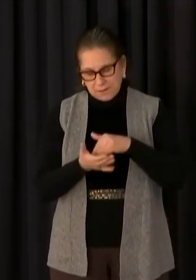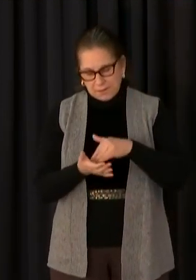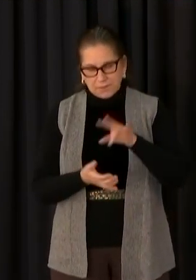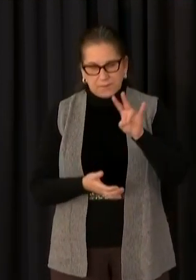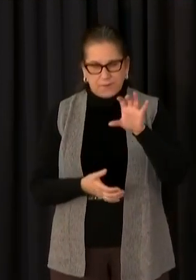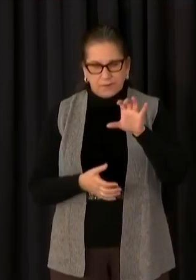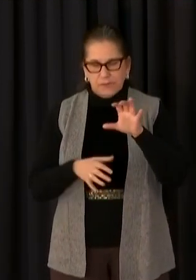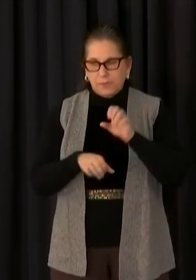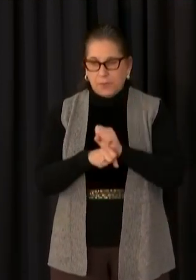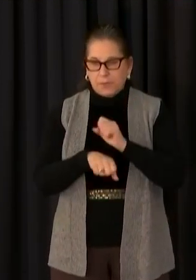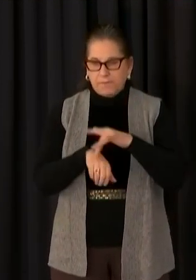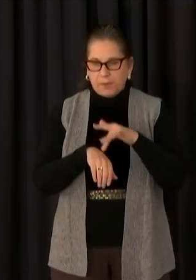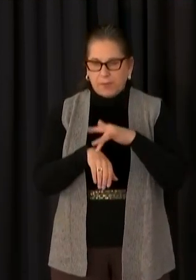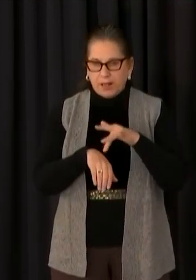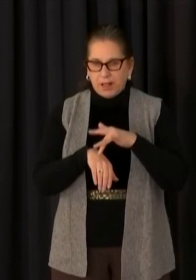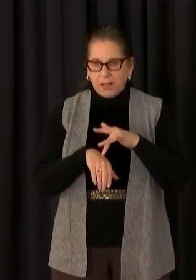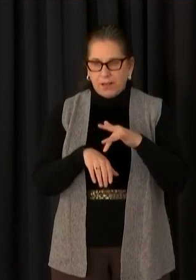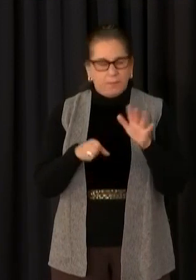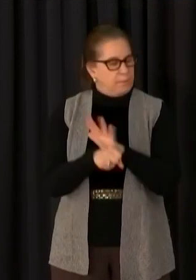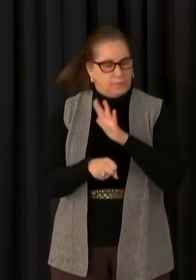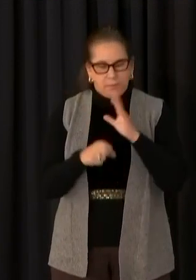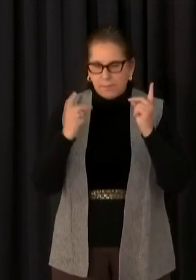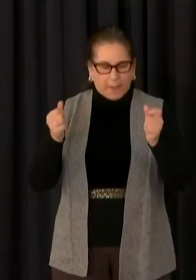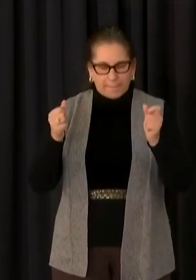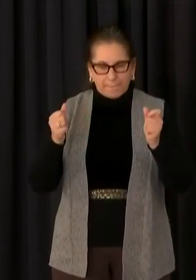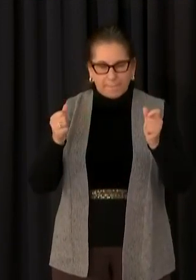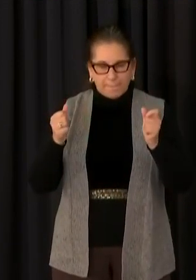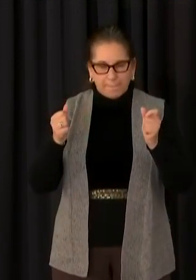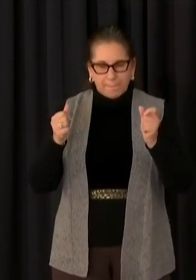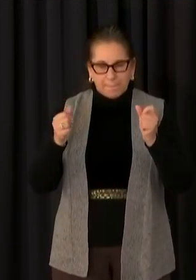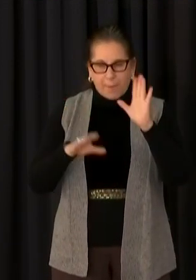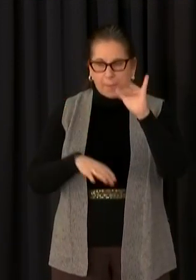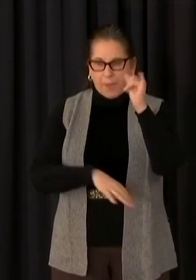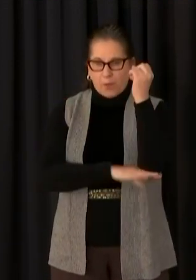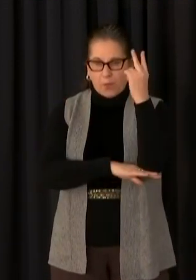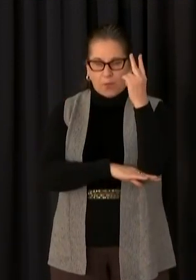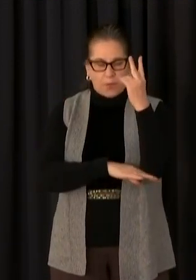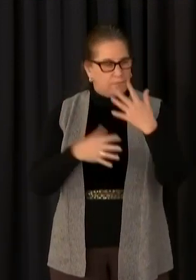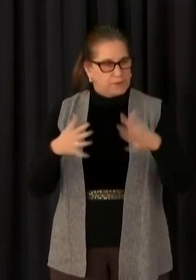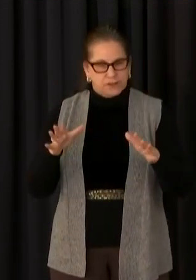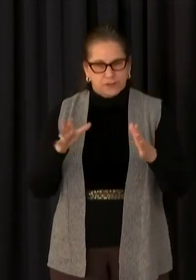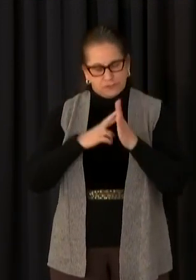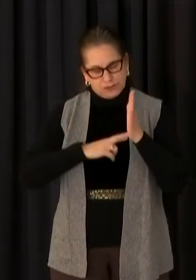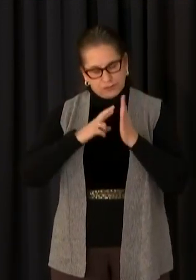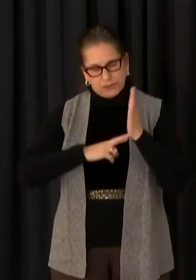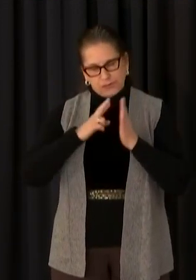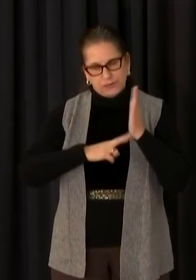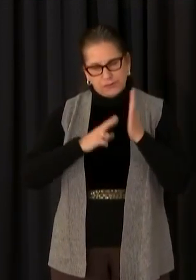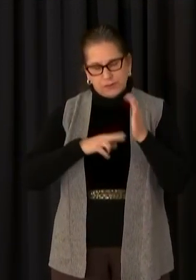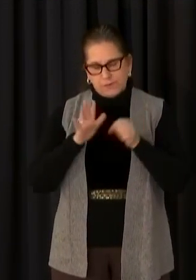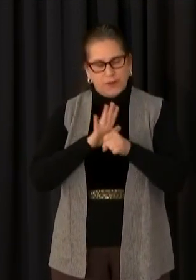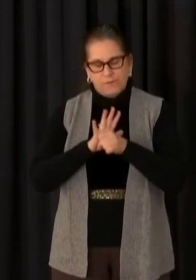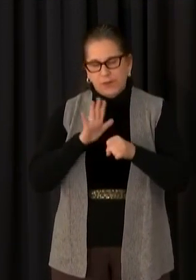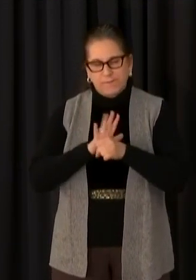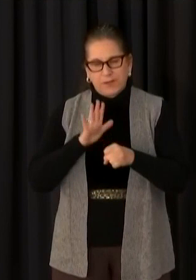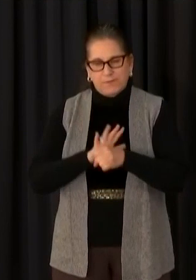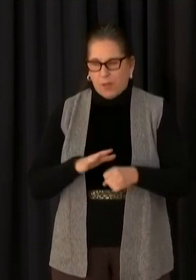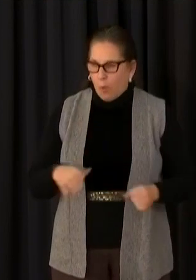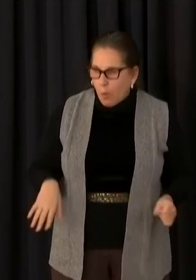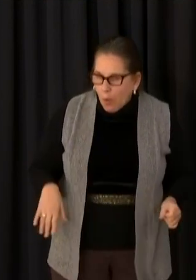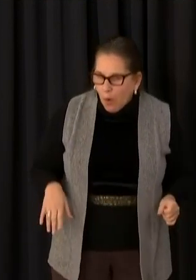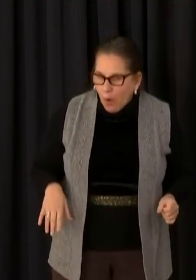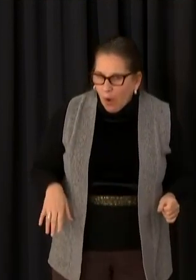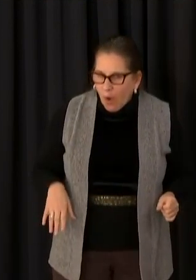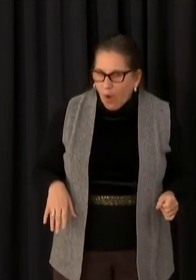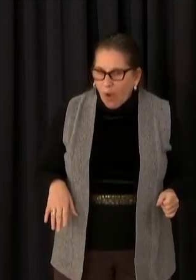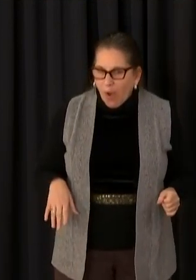available for this week were all filled up by midday on Monday when they became available. In one sense, that's a